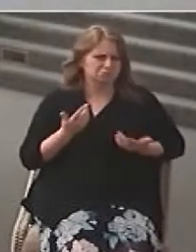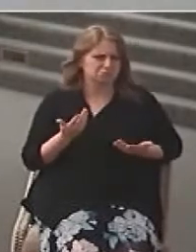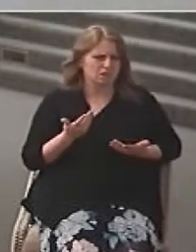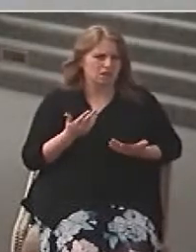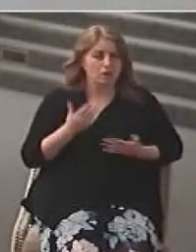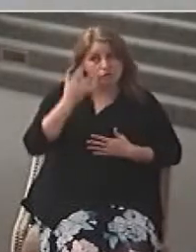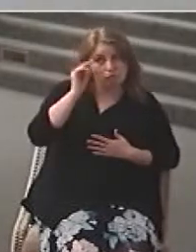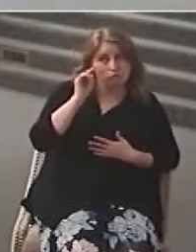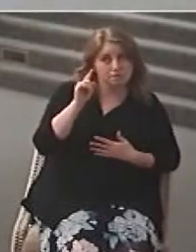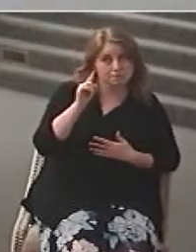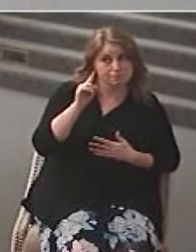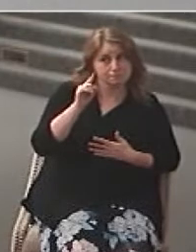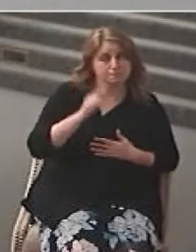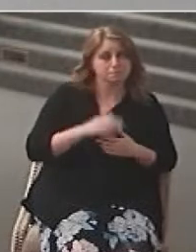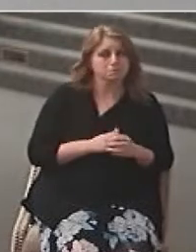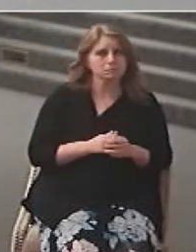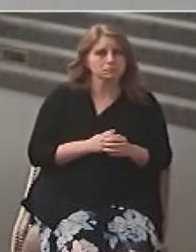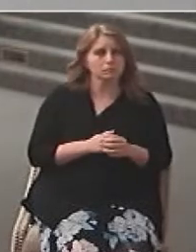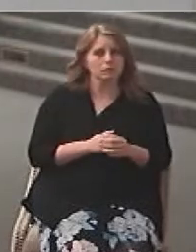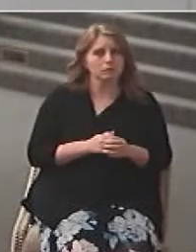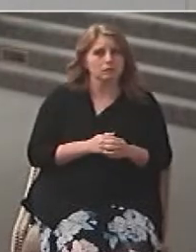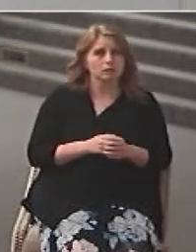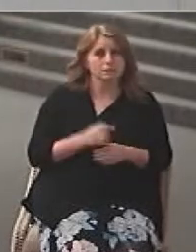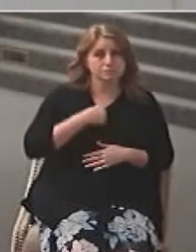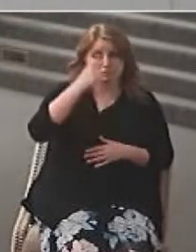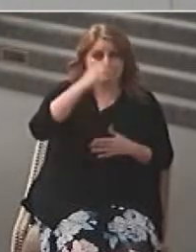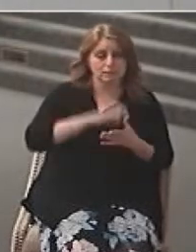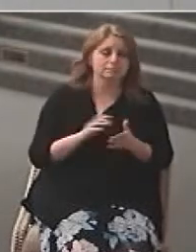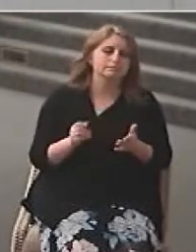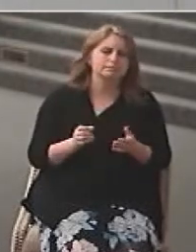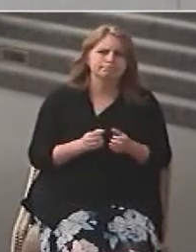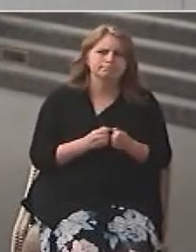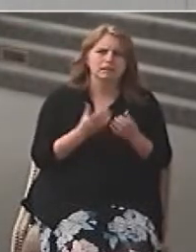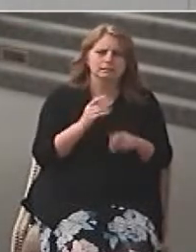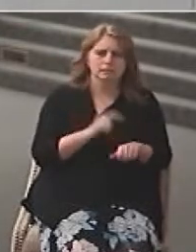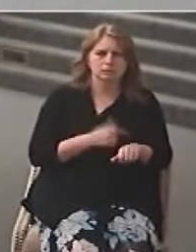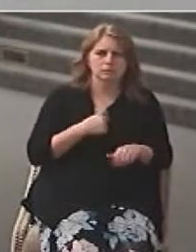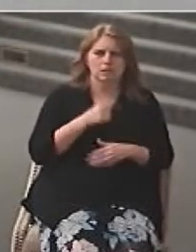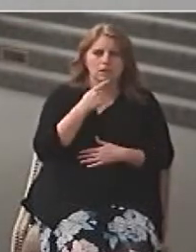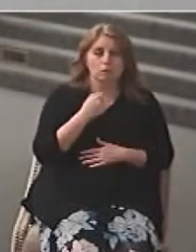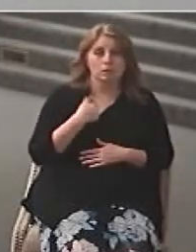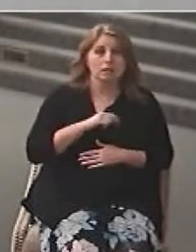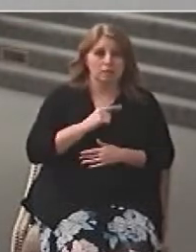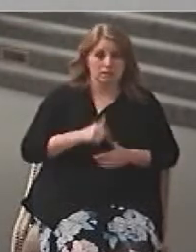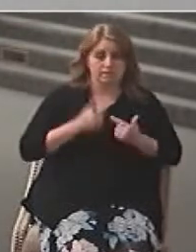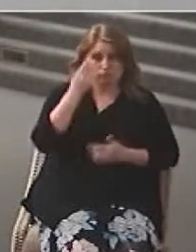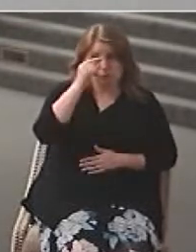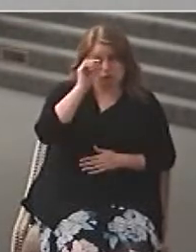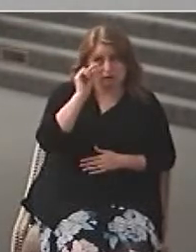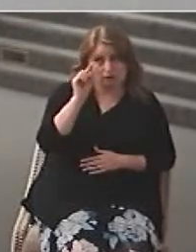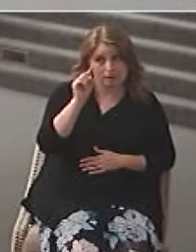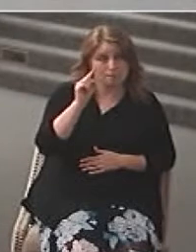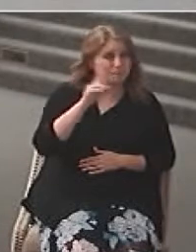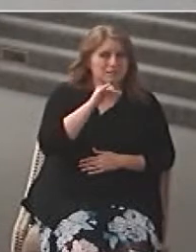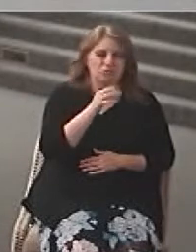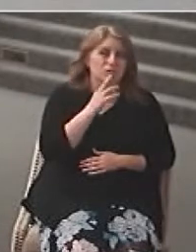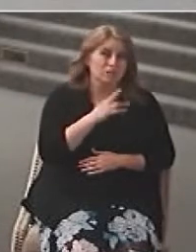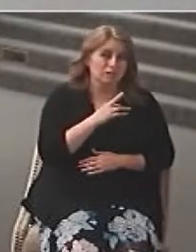live for Him. I believe a lot of times we say we're living for Him, but we're not living for Him.